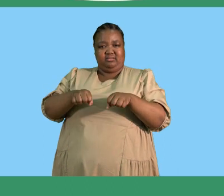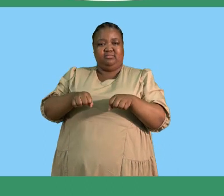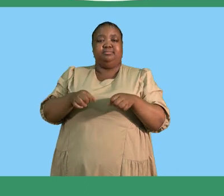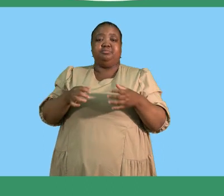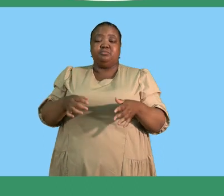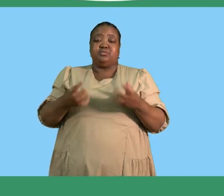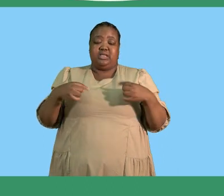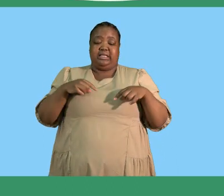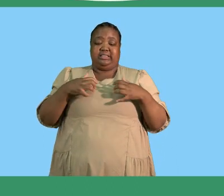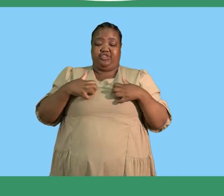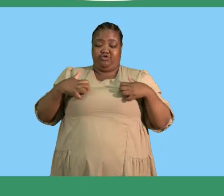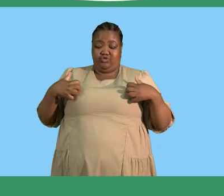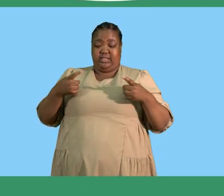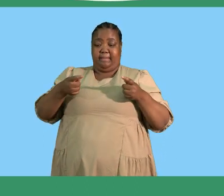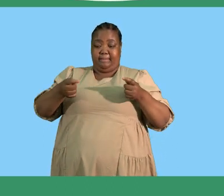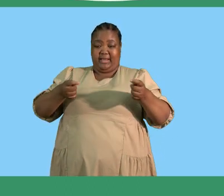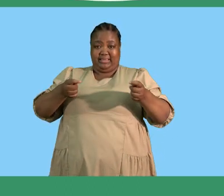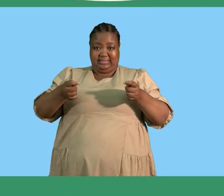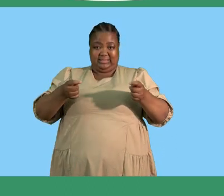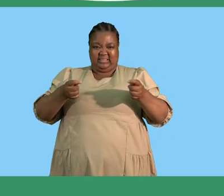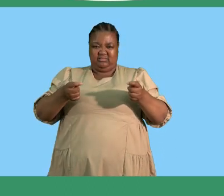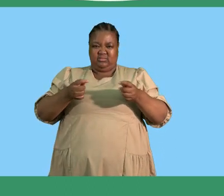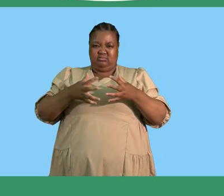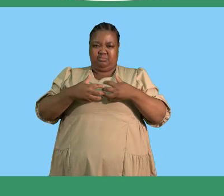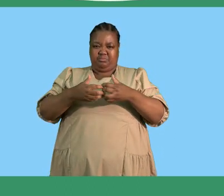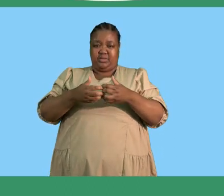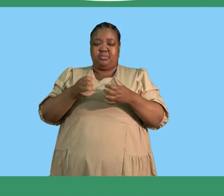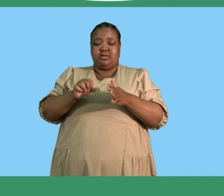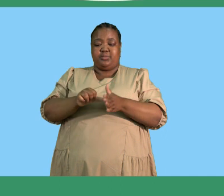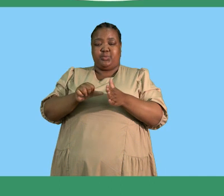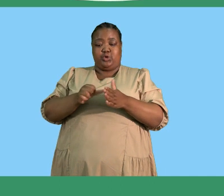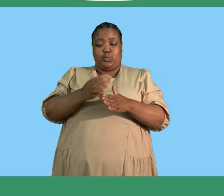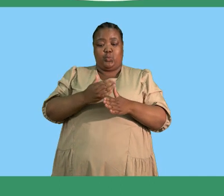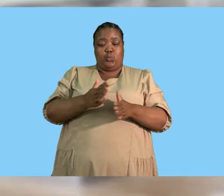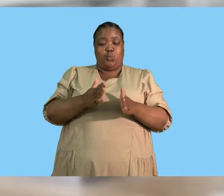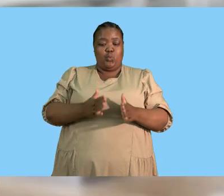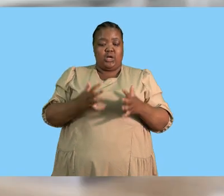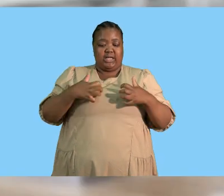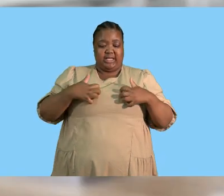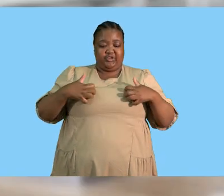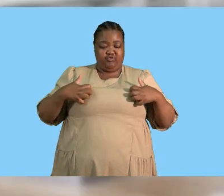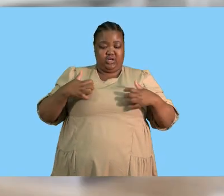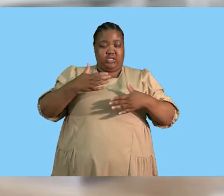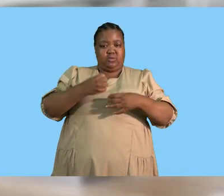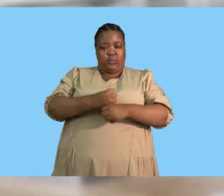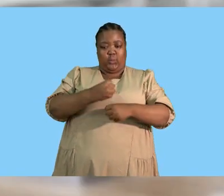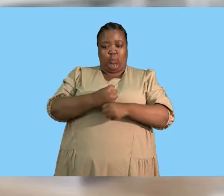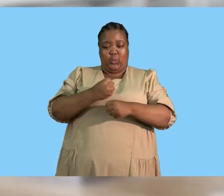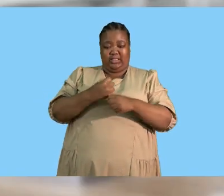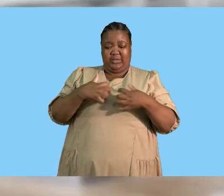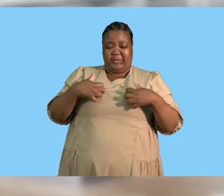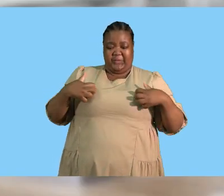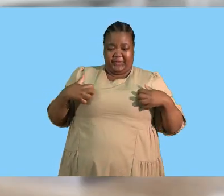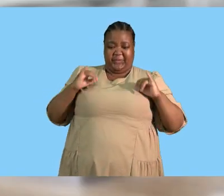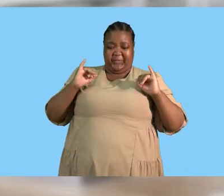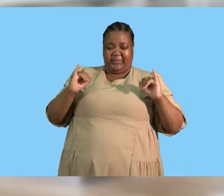need to have stress management that will ensure that our employees do not have stress when they are working, as